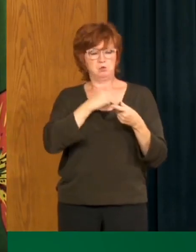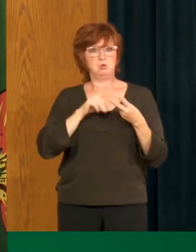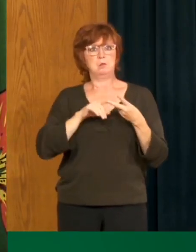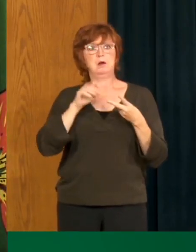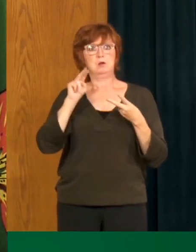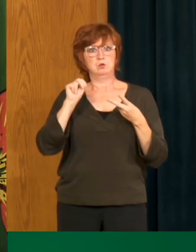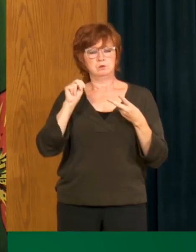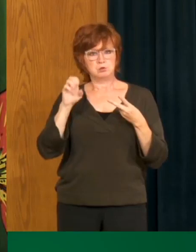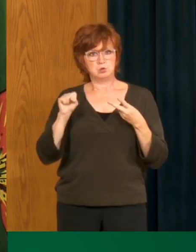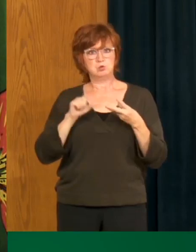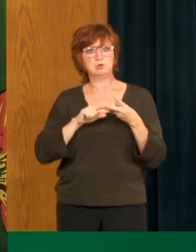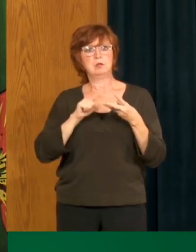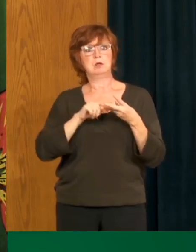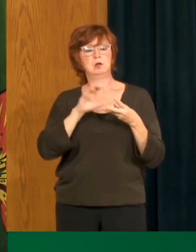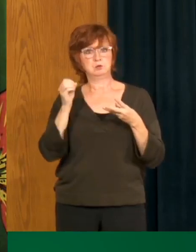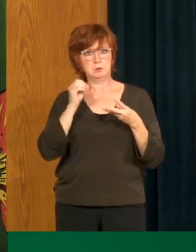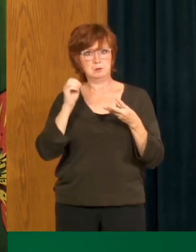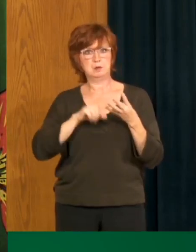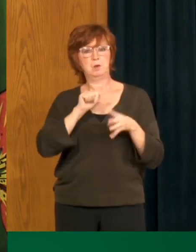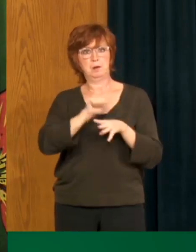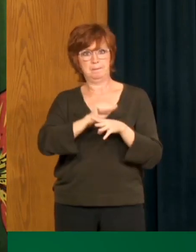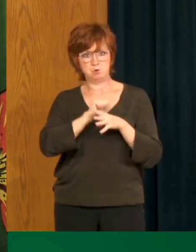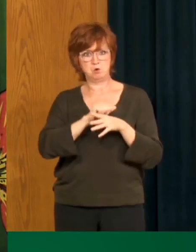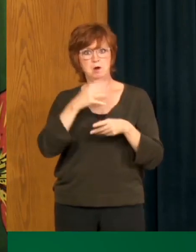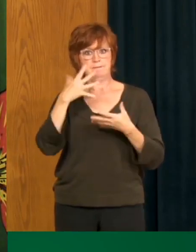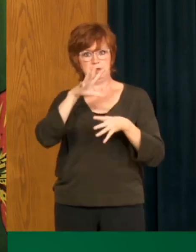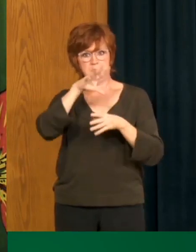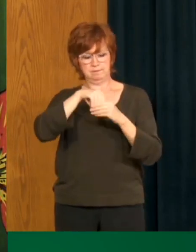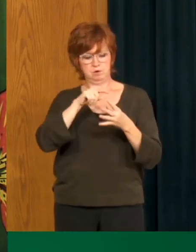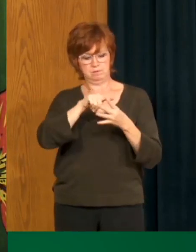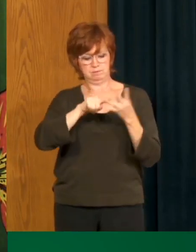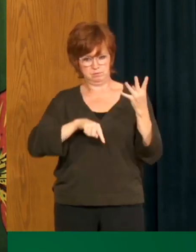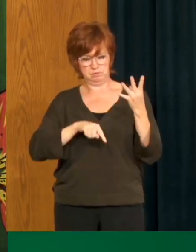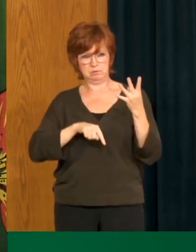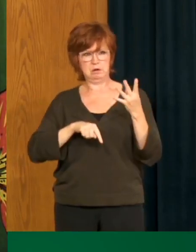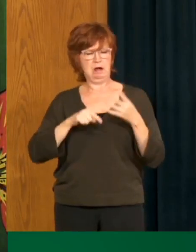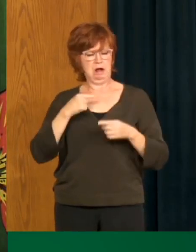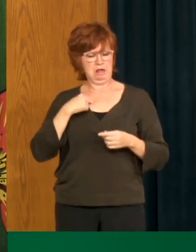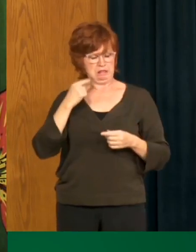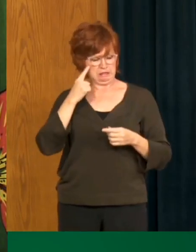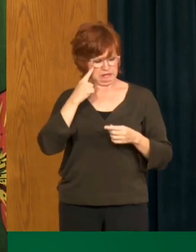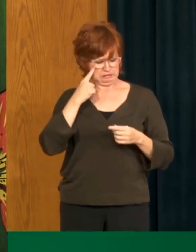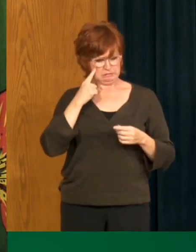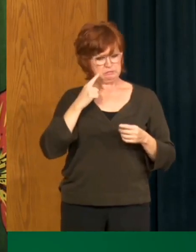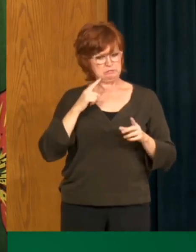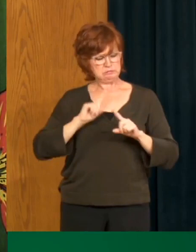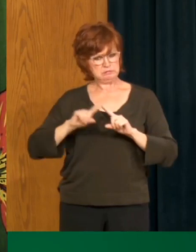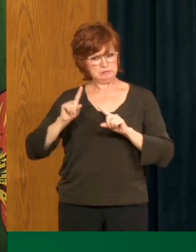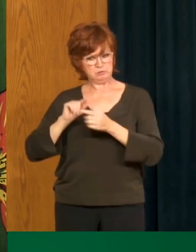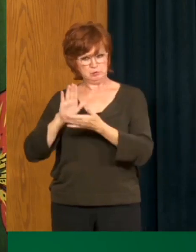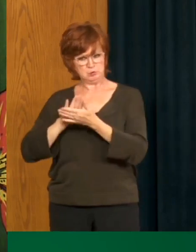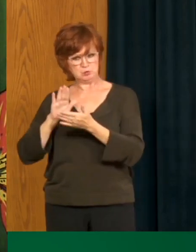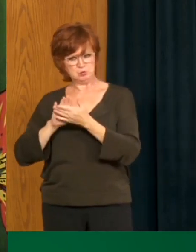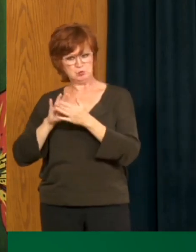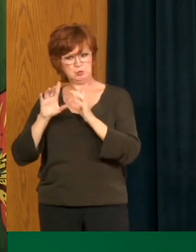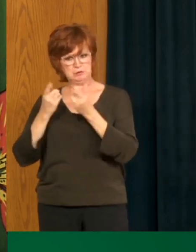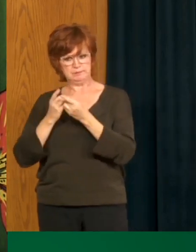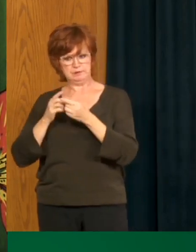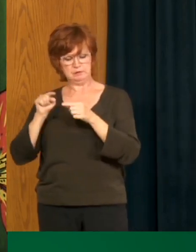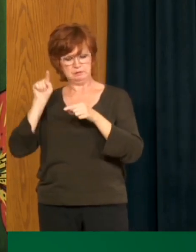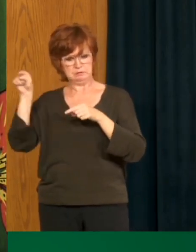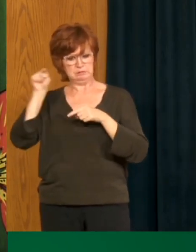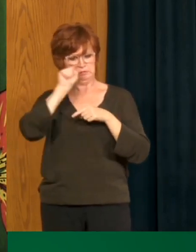run some degree of a pilot program on this particular program. There may even be some school divisions that have done some work with this, as well